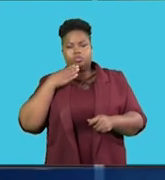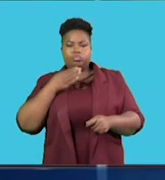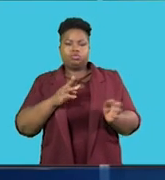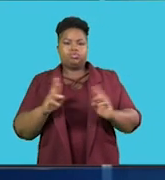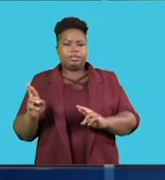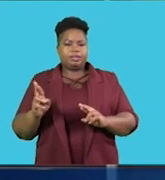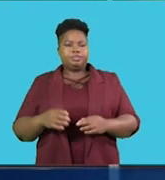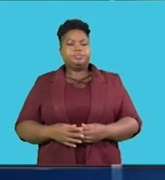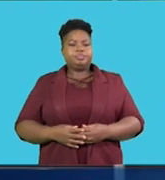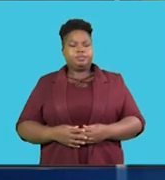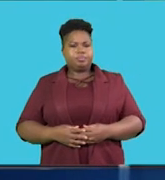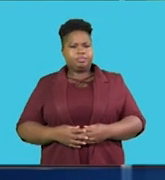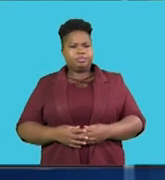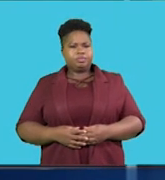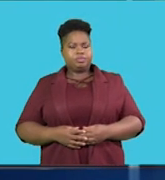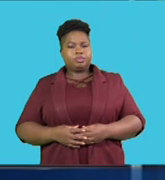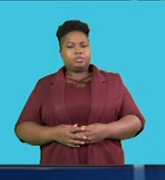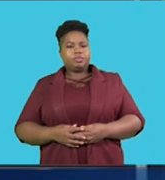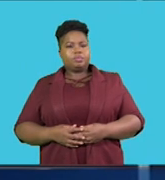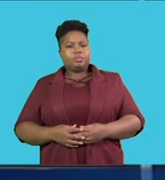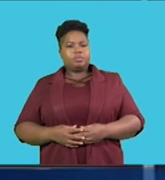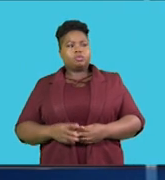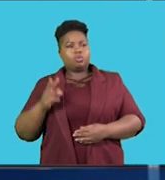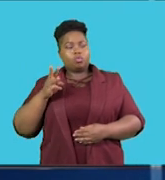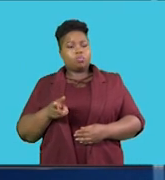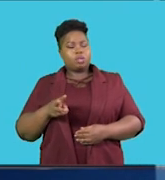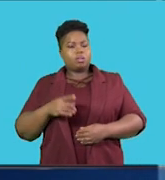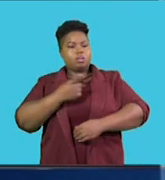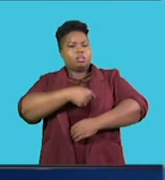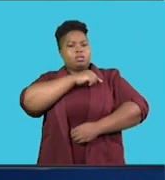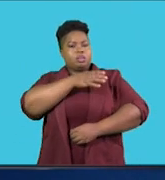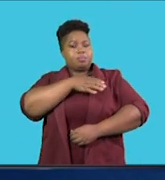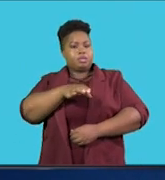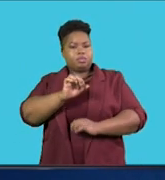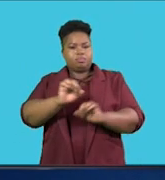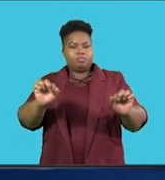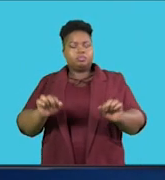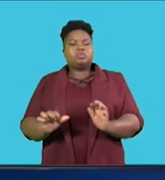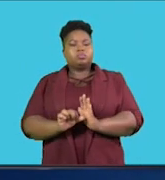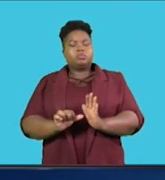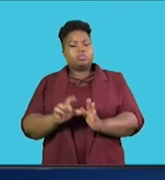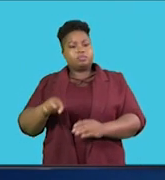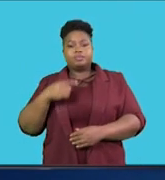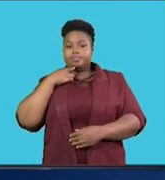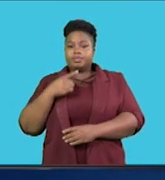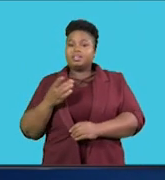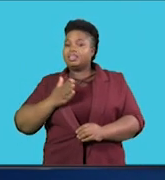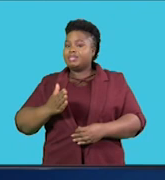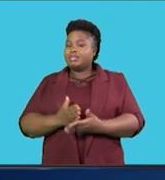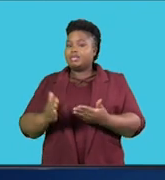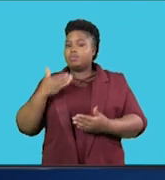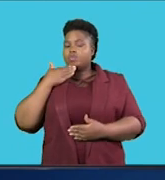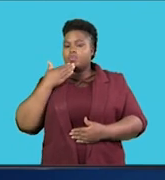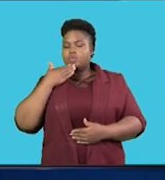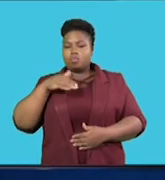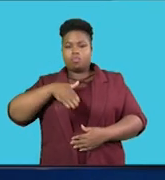execute their various responsibilities as per their mandate. It is important to emphasize that those who are not accredited